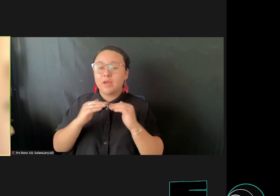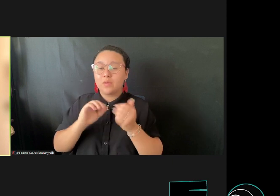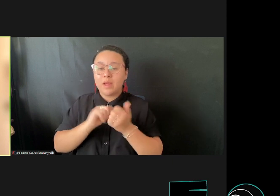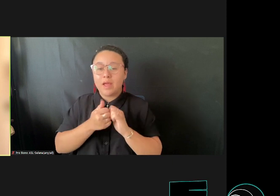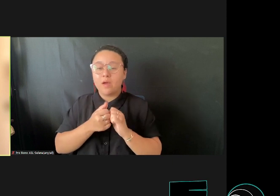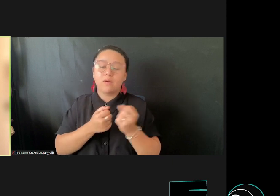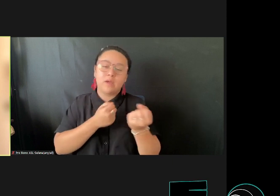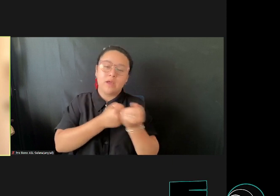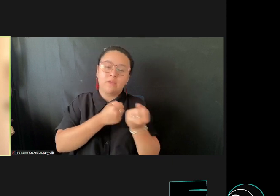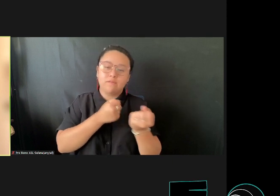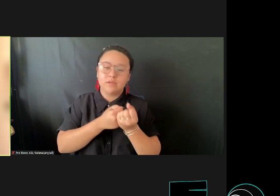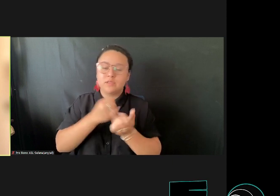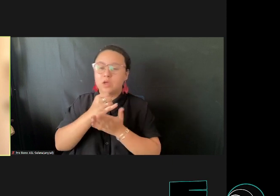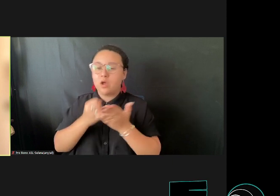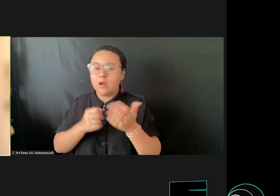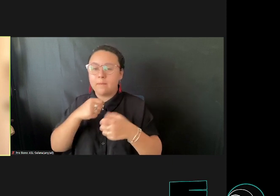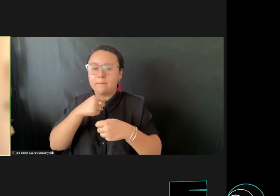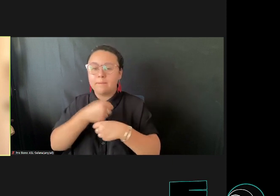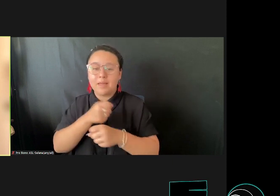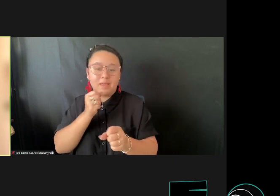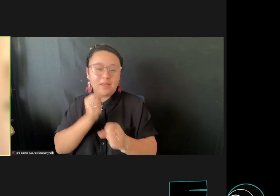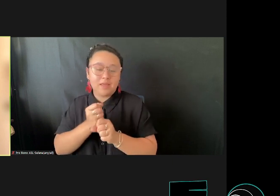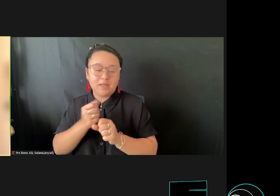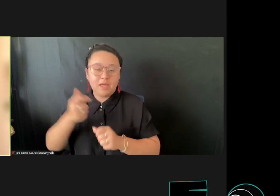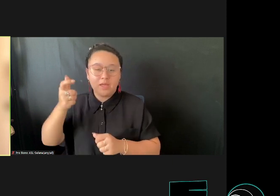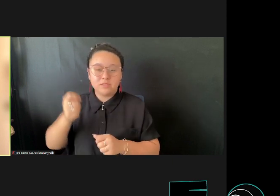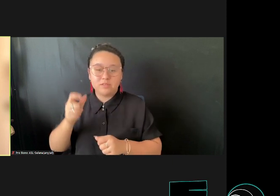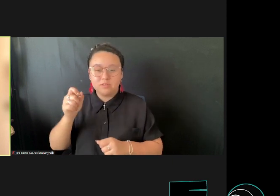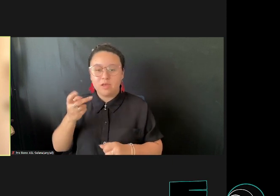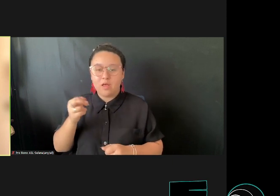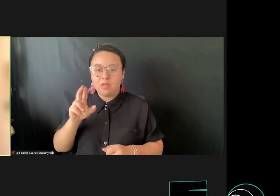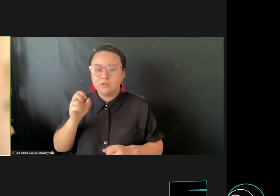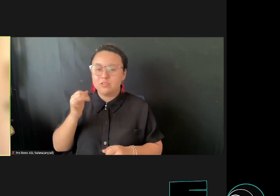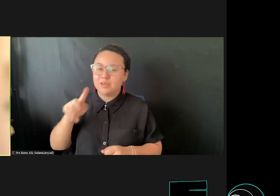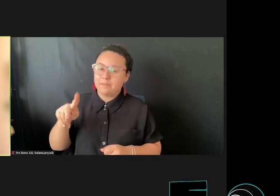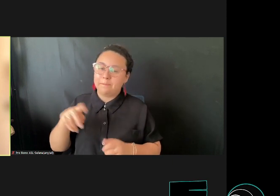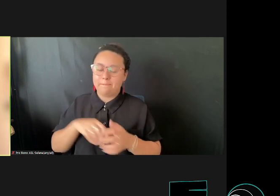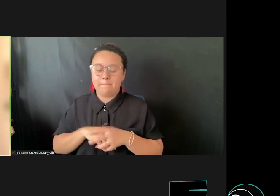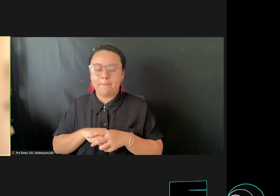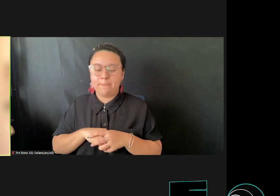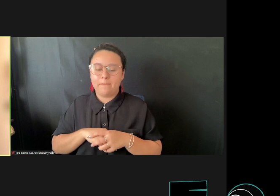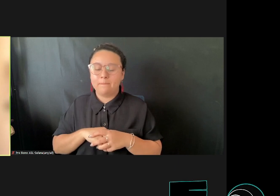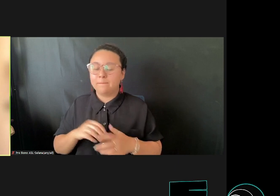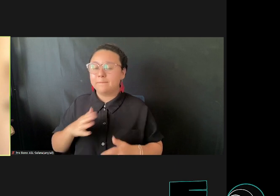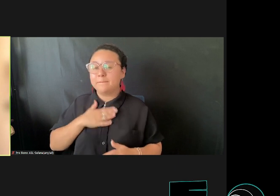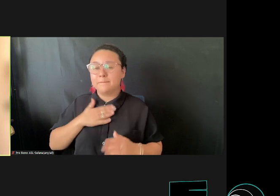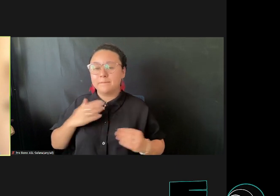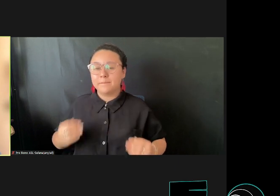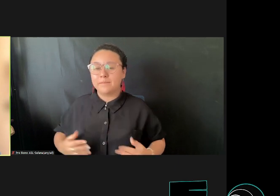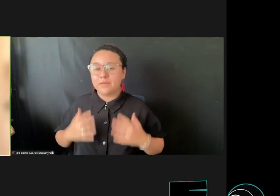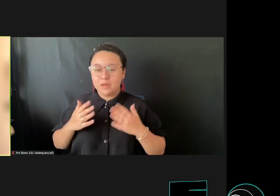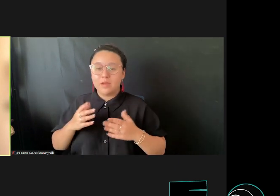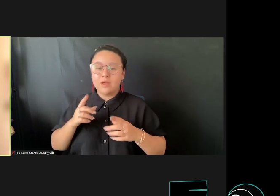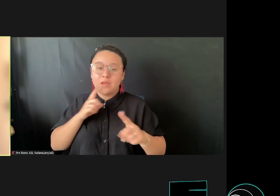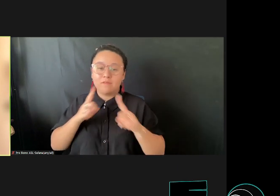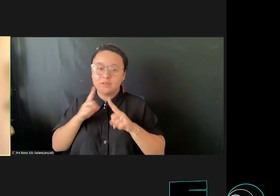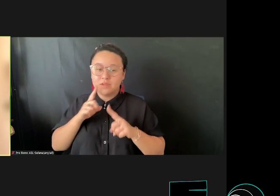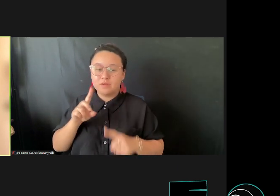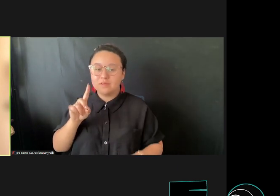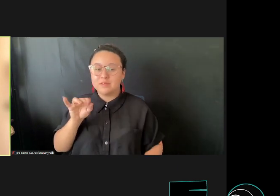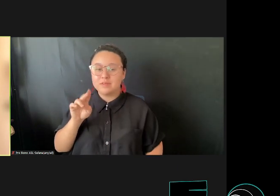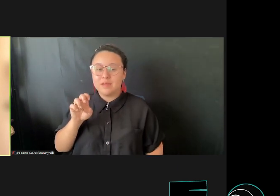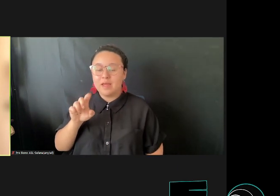and scholarship. It brings me great joy to host a conversation between the Diane 2022